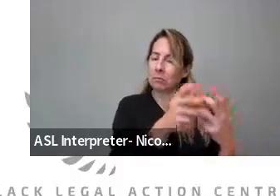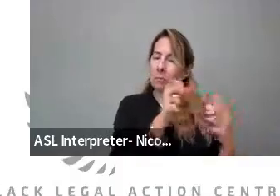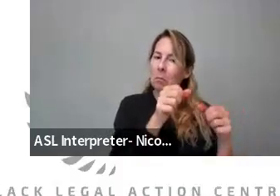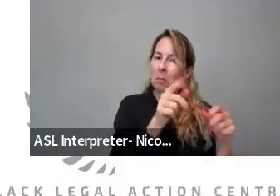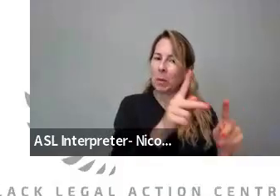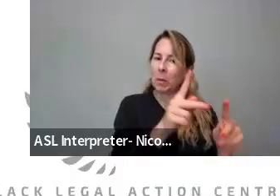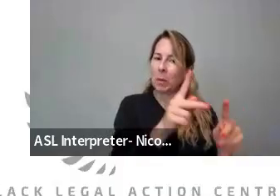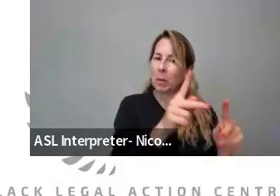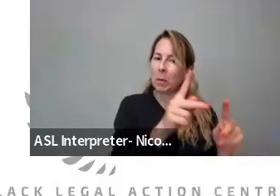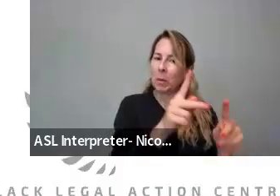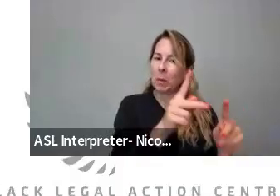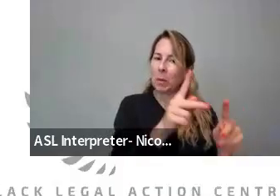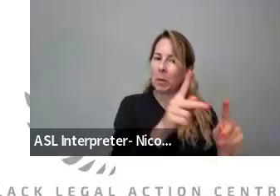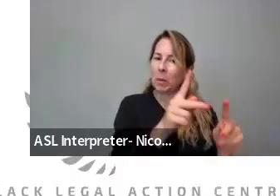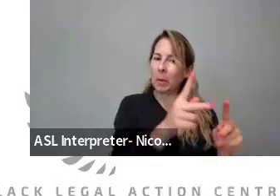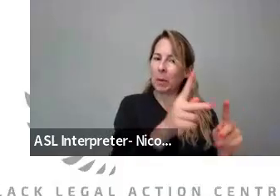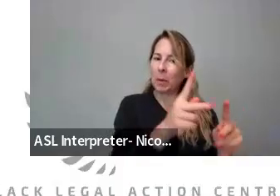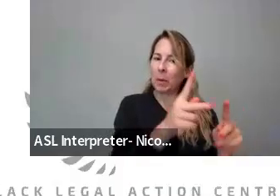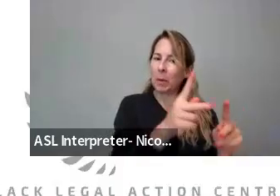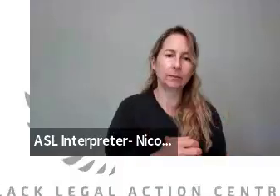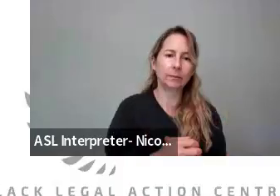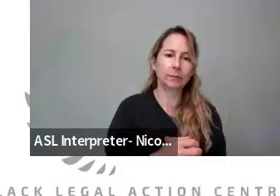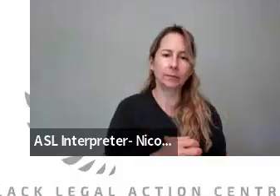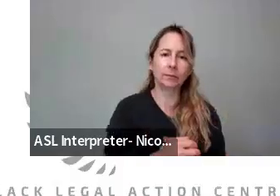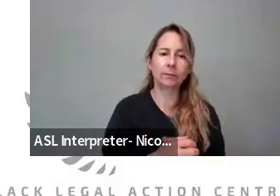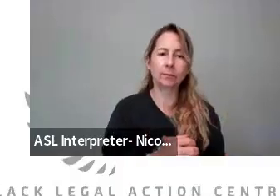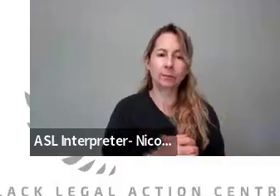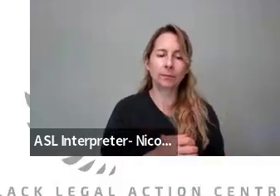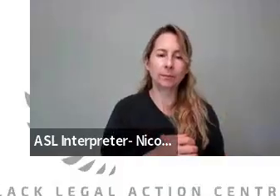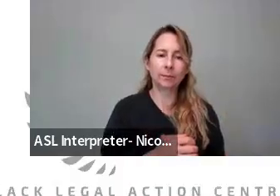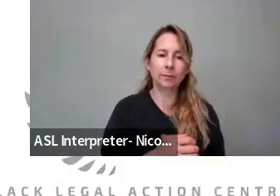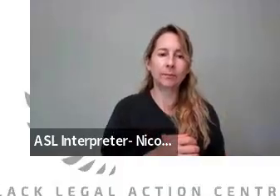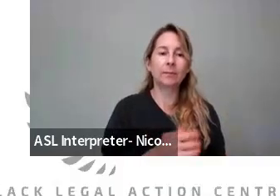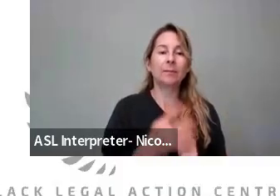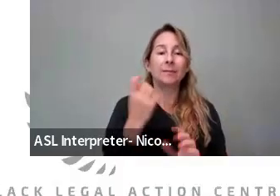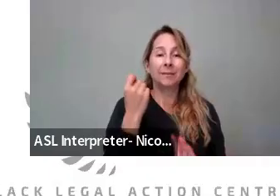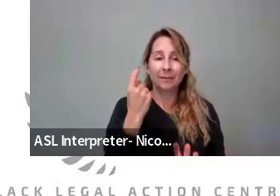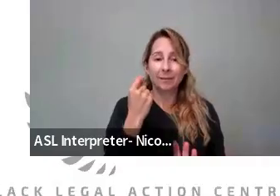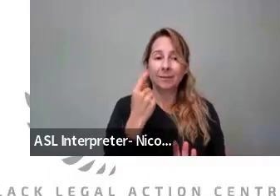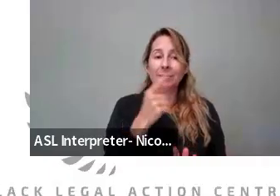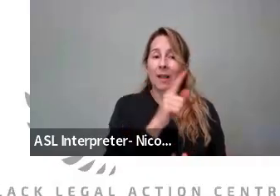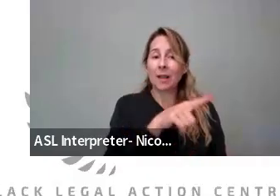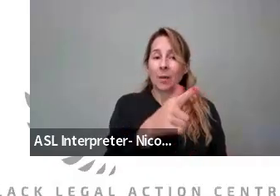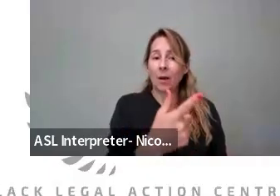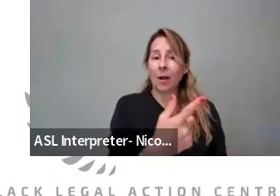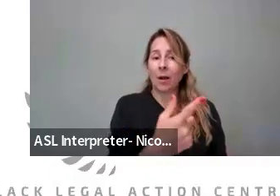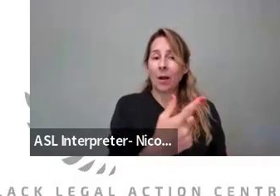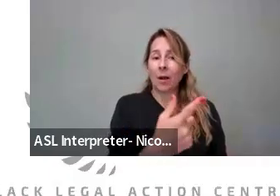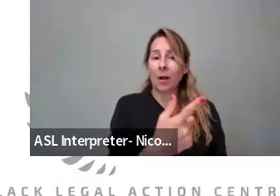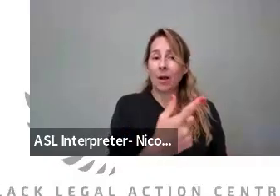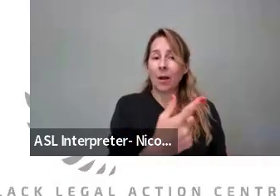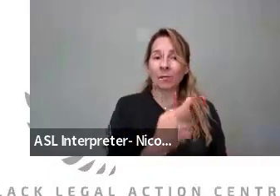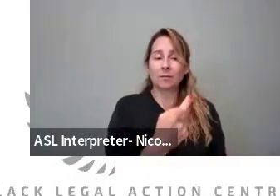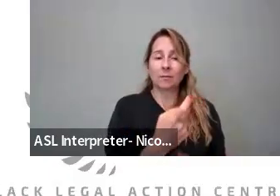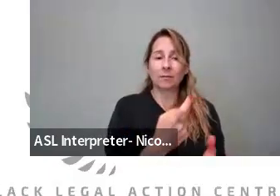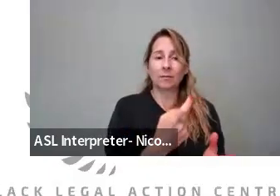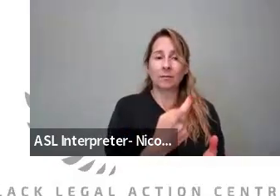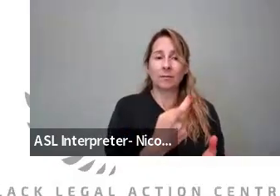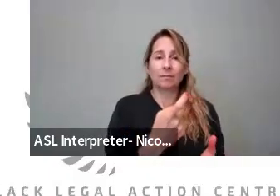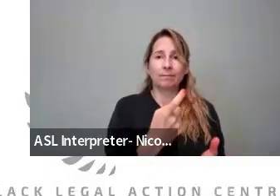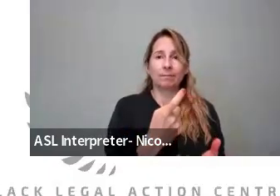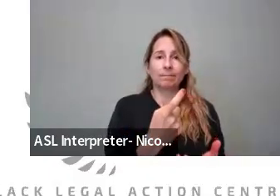ask for that information. But what they cannot ask for is for you to come up or give them